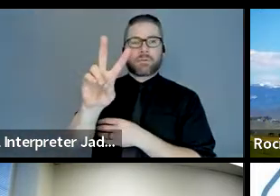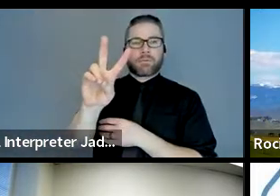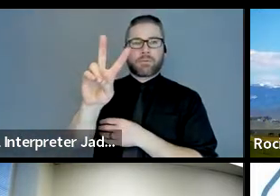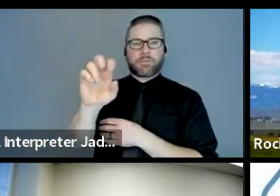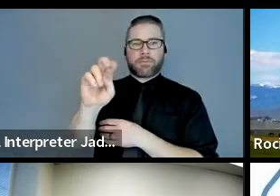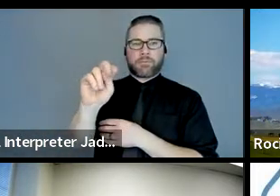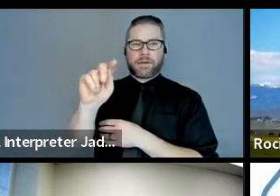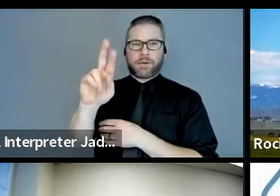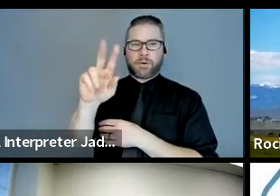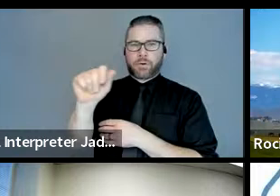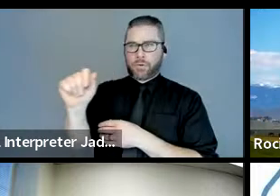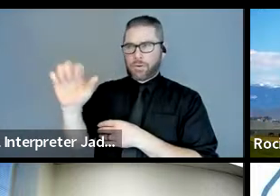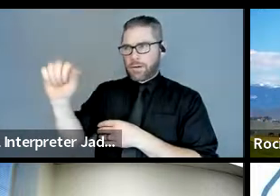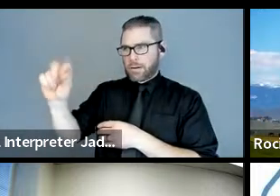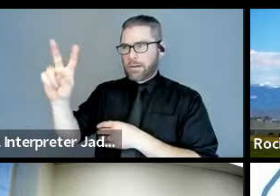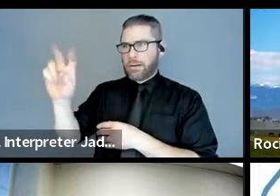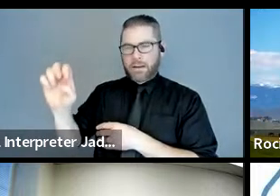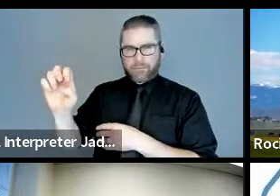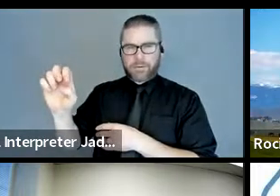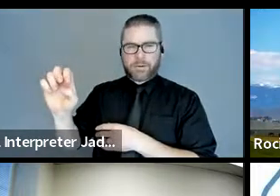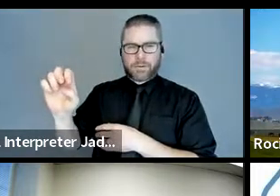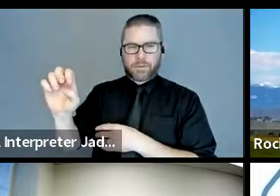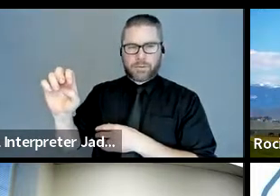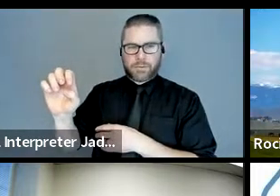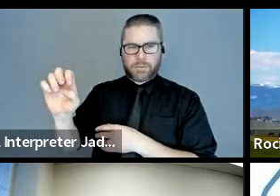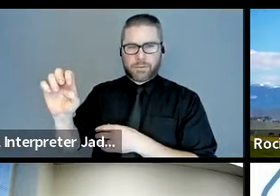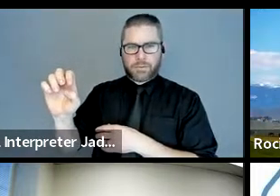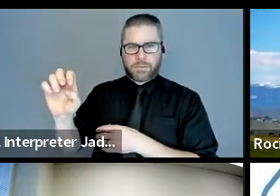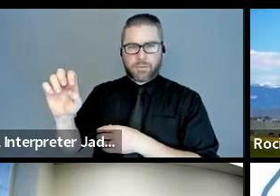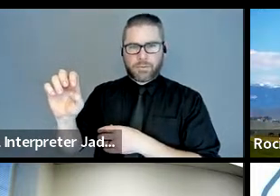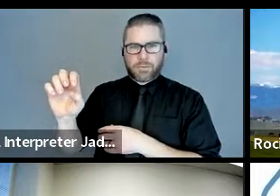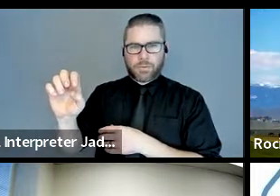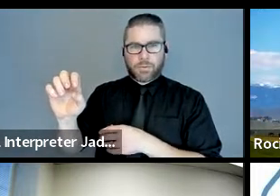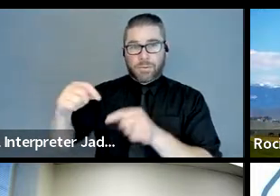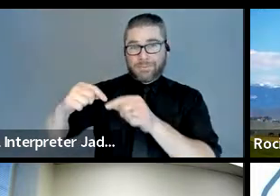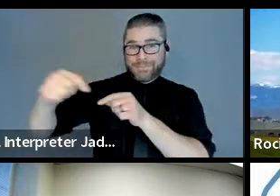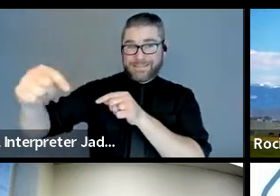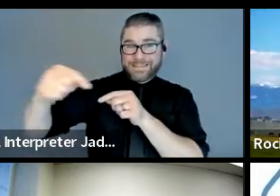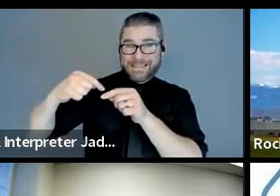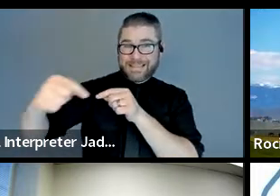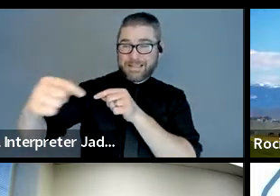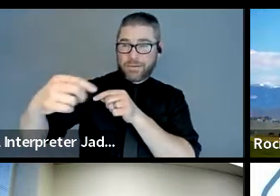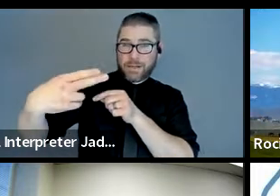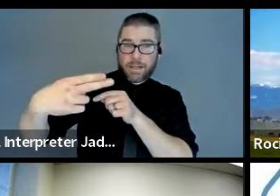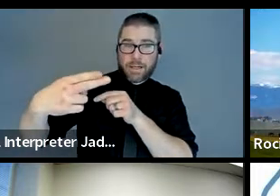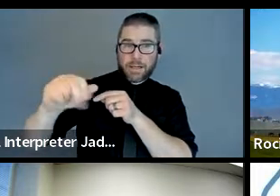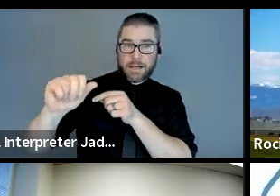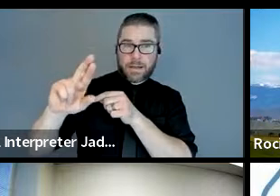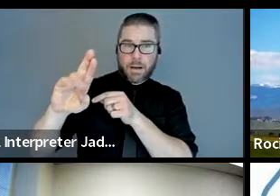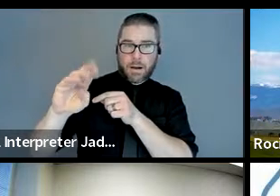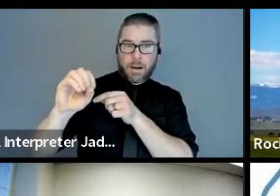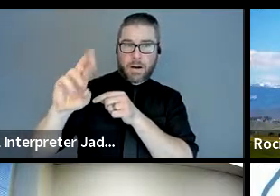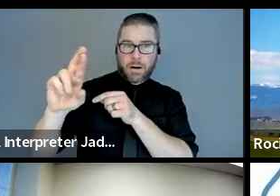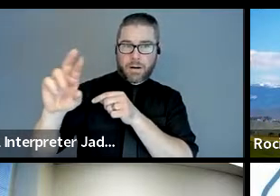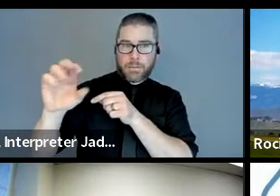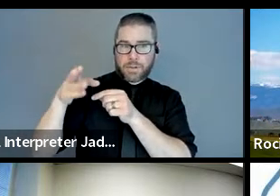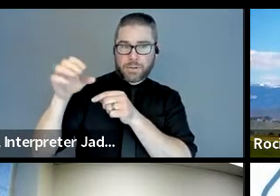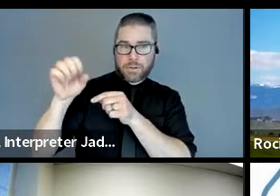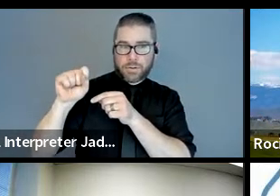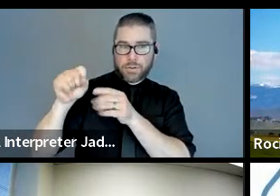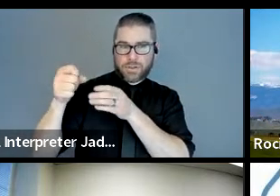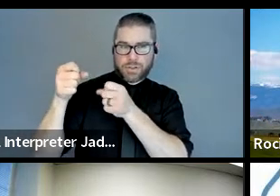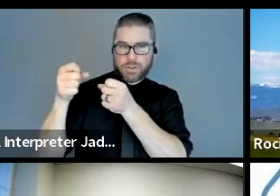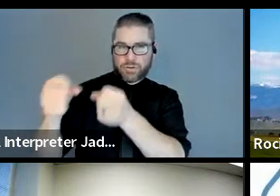and Port Road, the Harbor Street, which is the port access road to the north. So